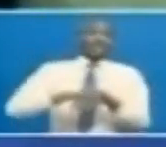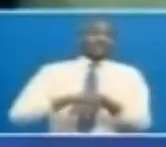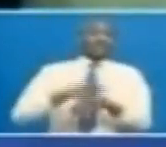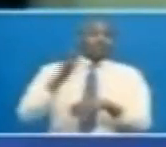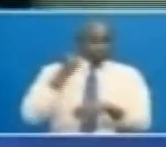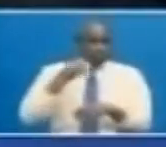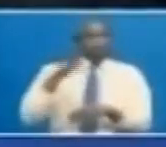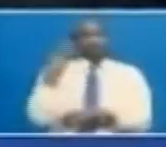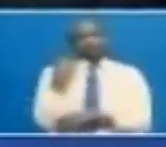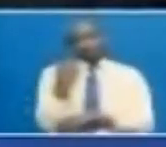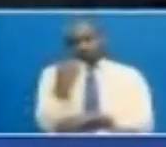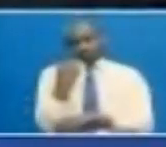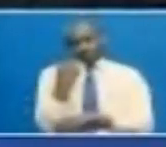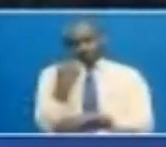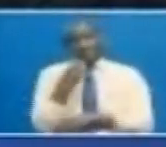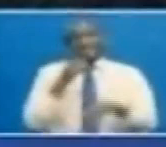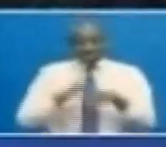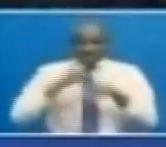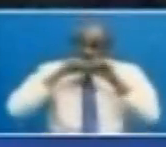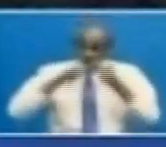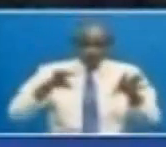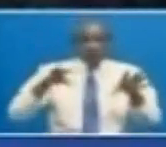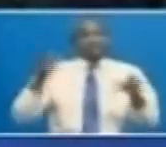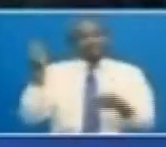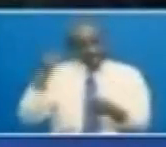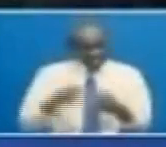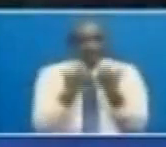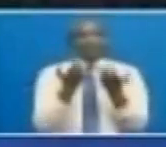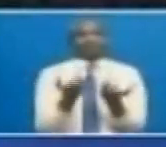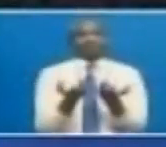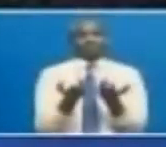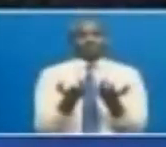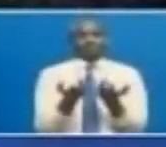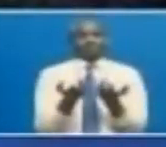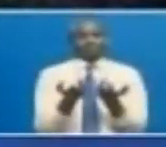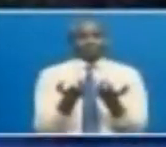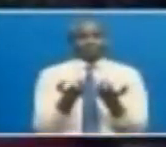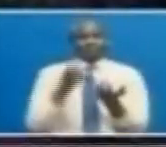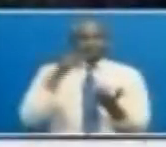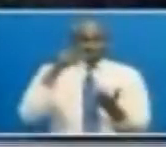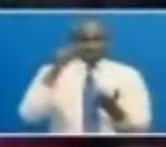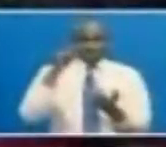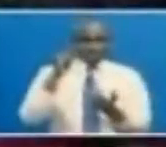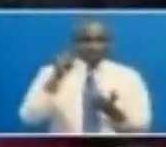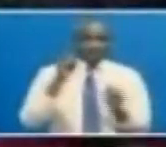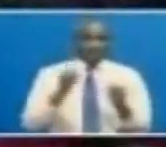from the municipal councils when the devolved system of government came into play. Timothy Otieno, KTN News.